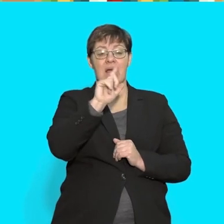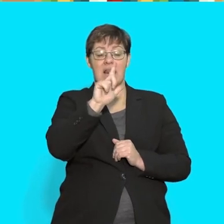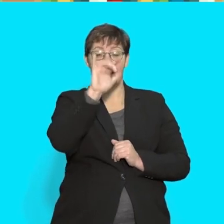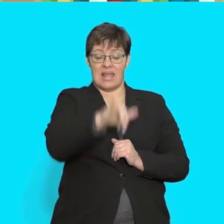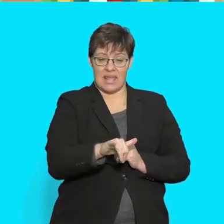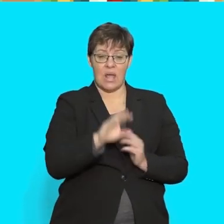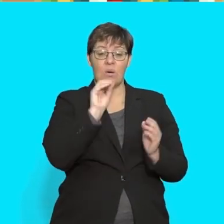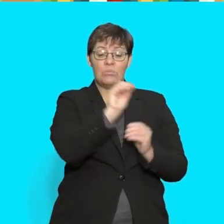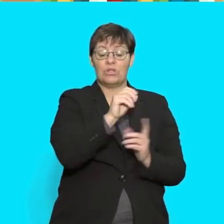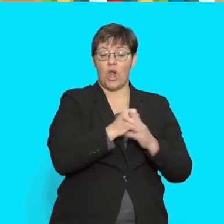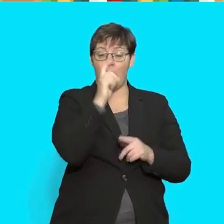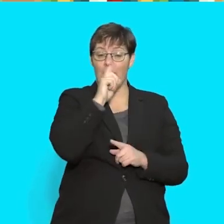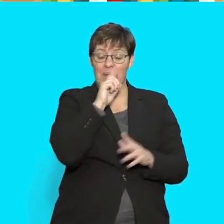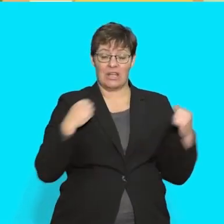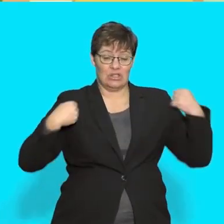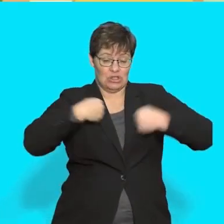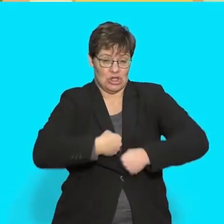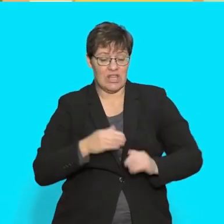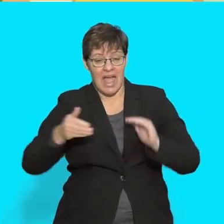jersey under her bed.